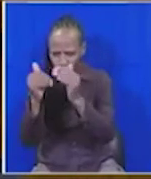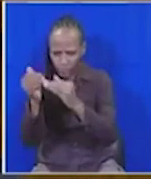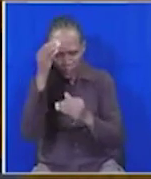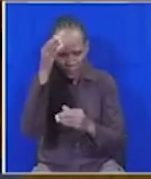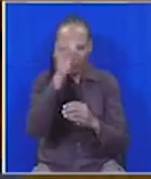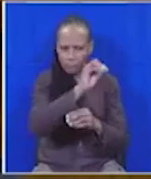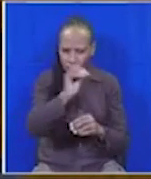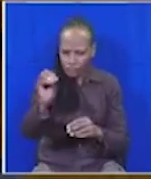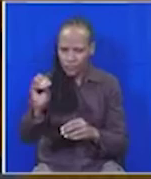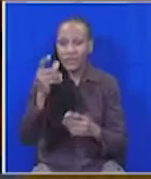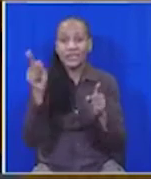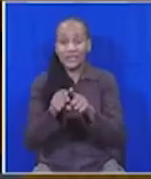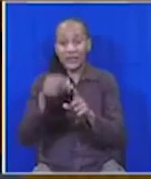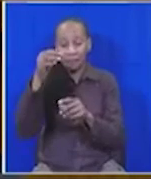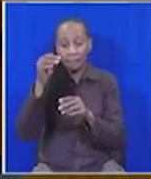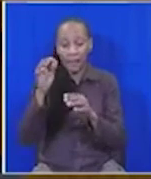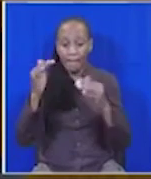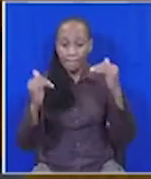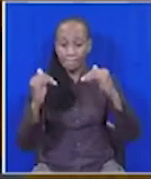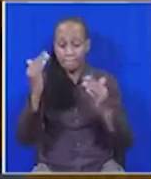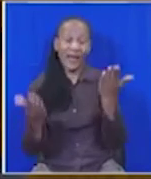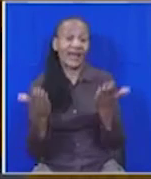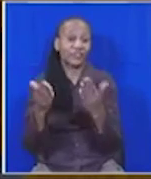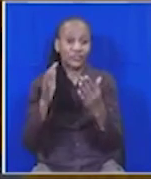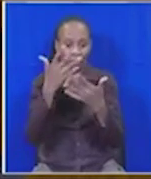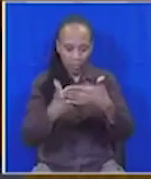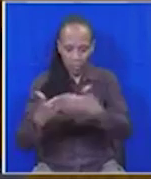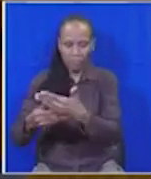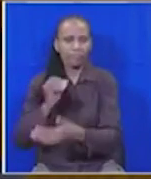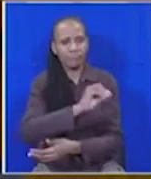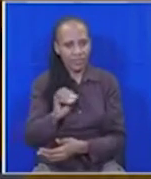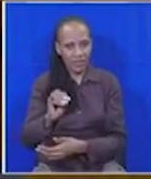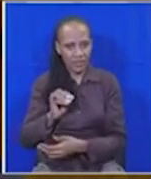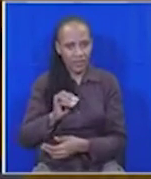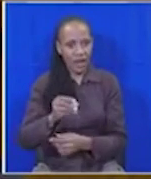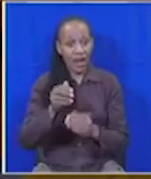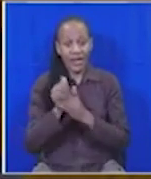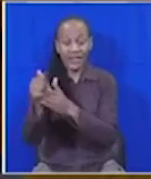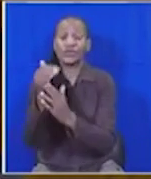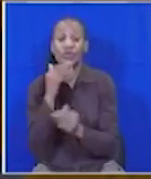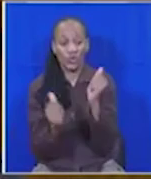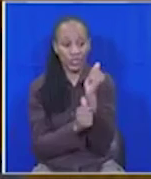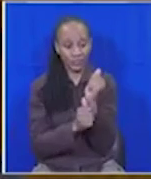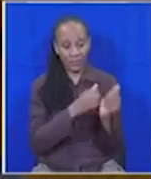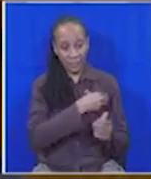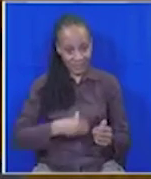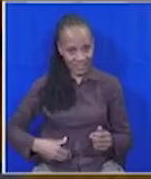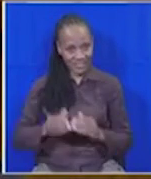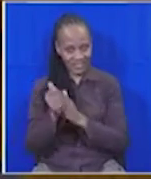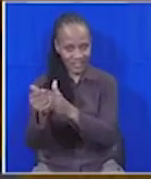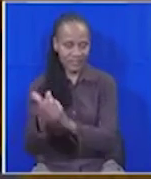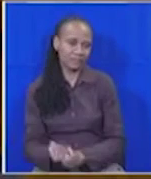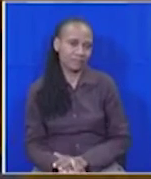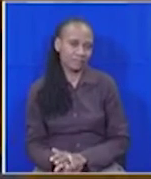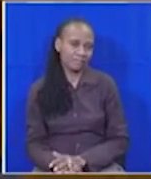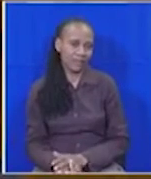of course, their balance sheets. This is a process that is working under our Deputy President. Honourable members, this work cannot